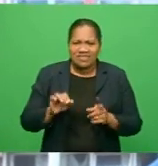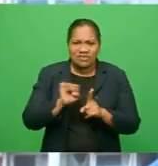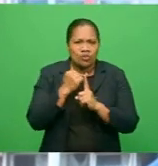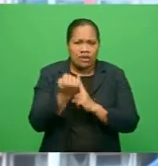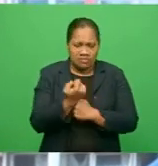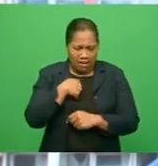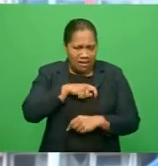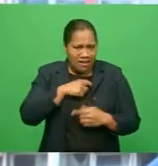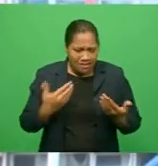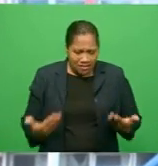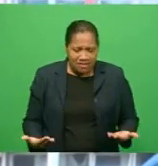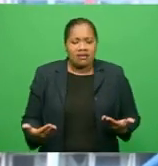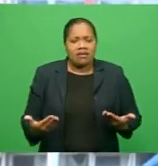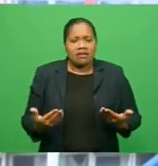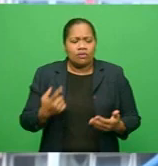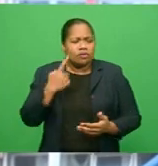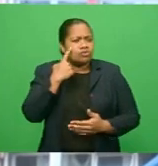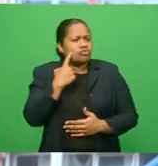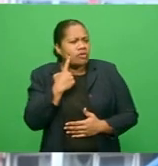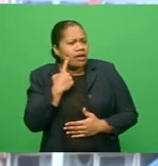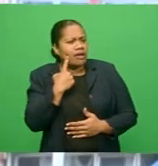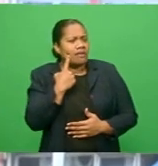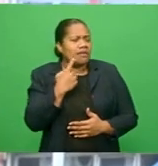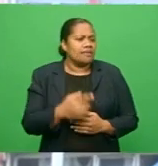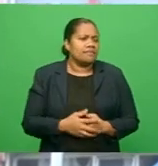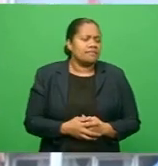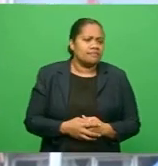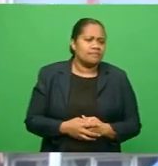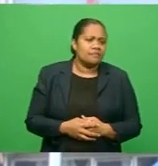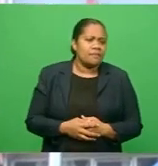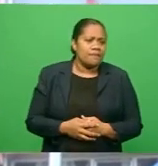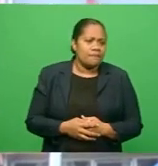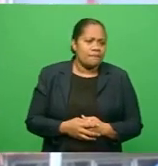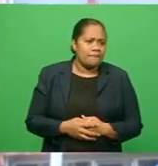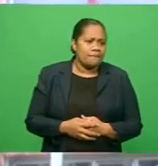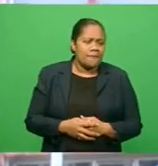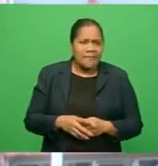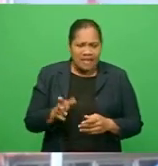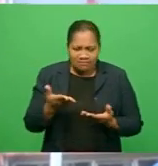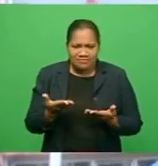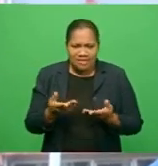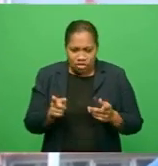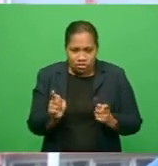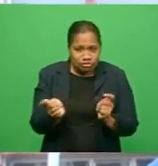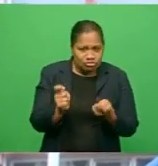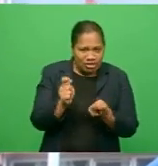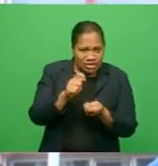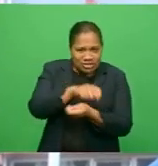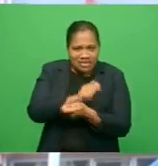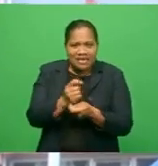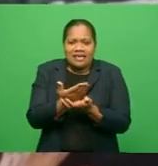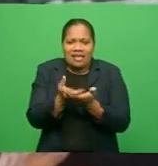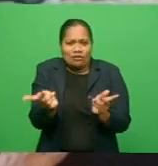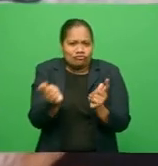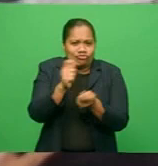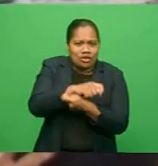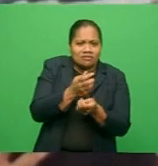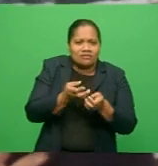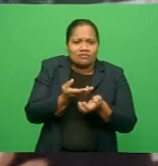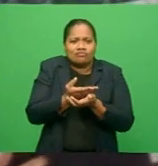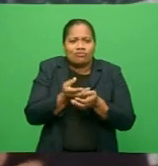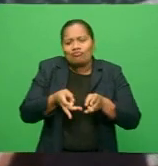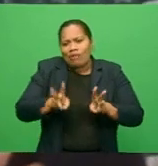try and be the channel of change and to change the mindset, and as well as encourage